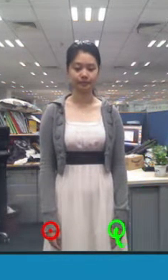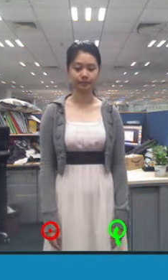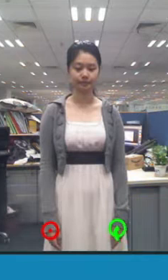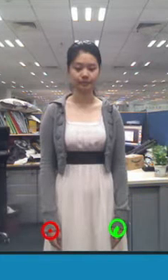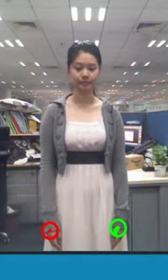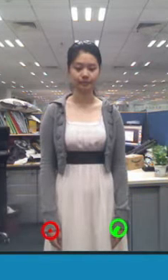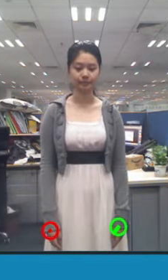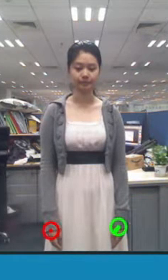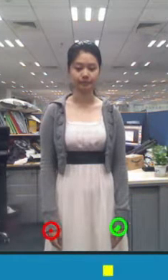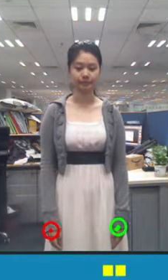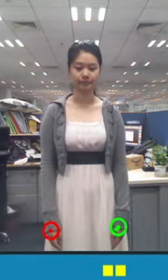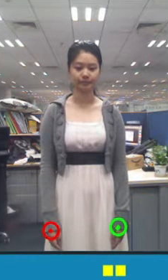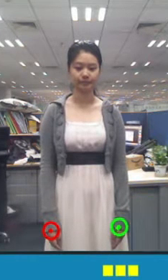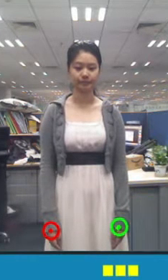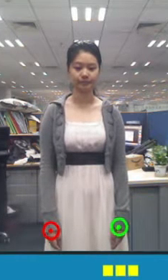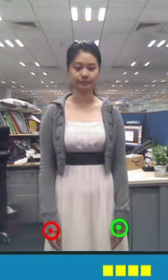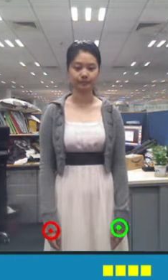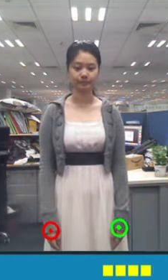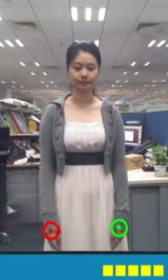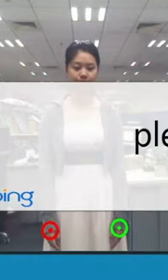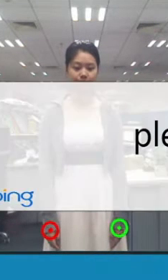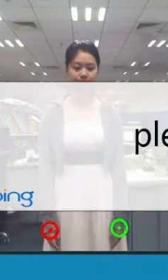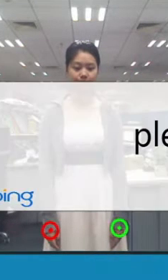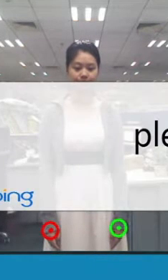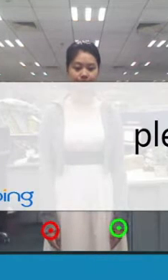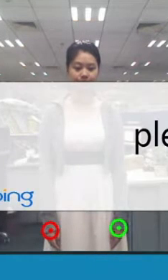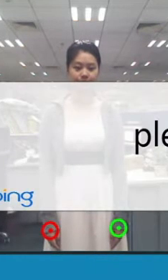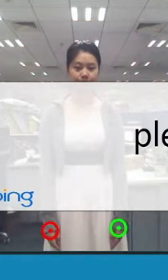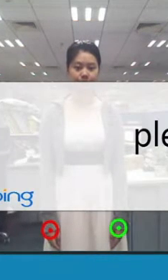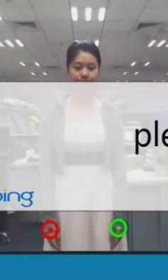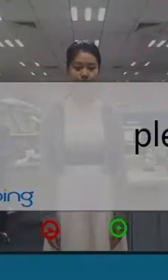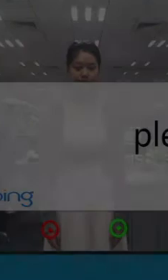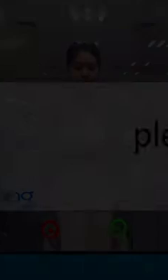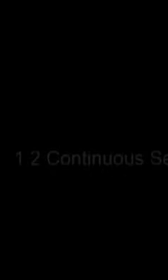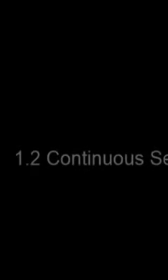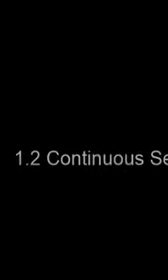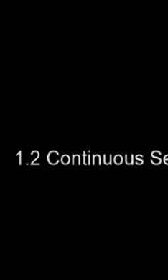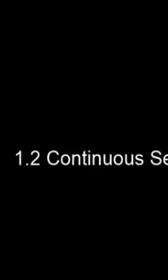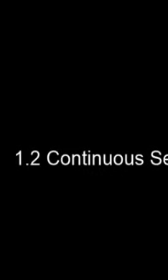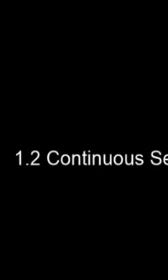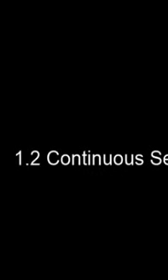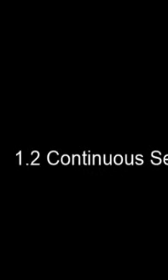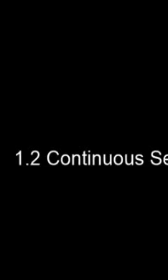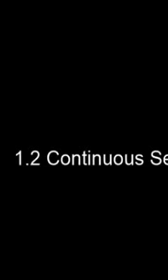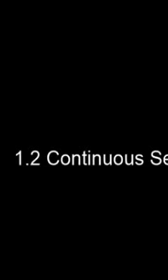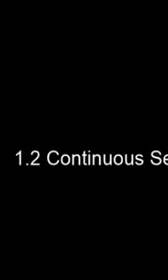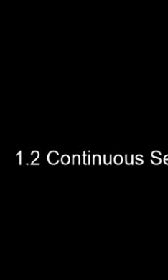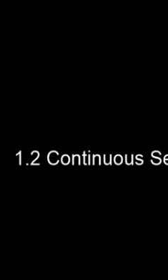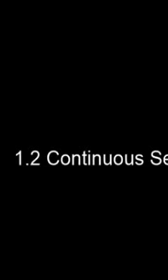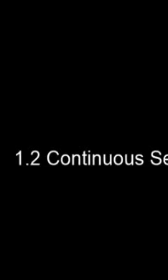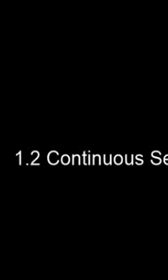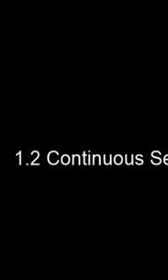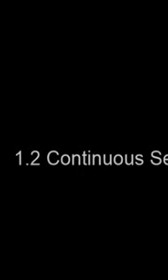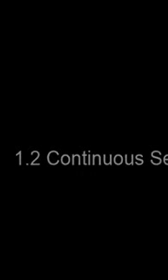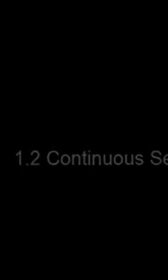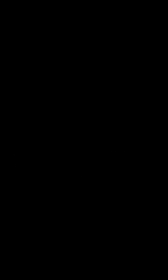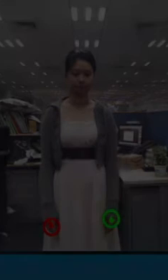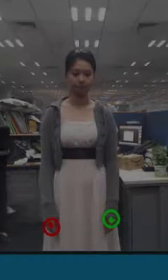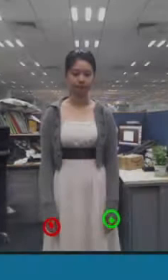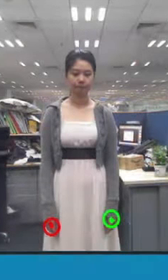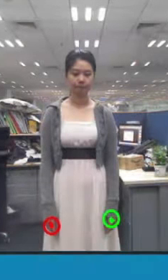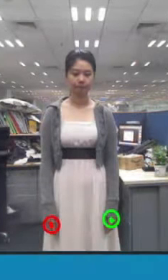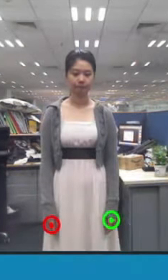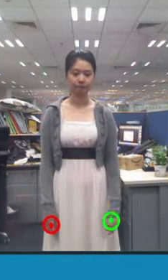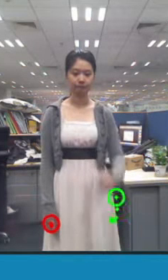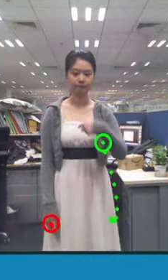Language. The same system is working to also translate that word from American Sign Language. We can also do